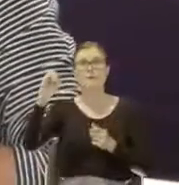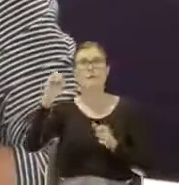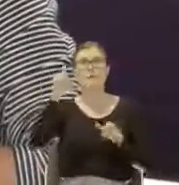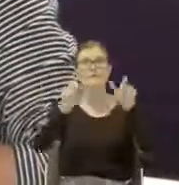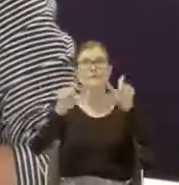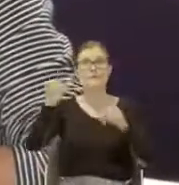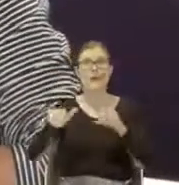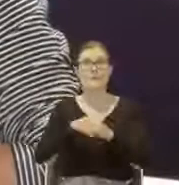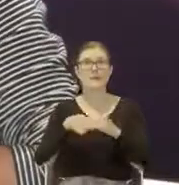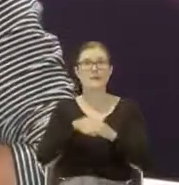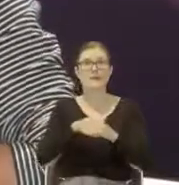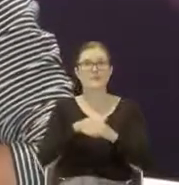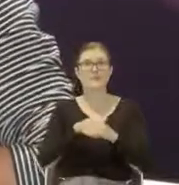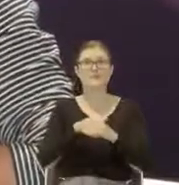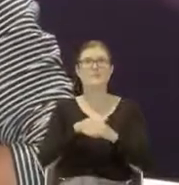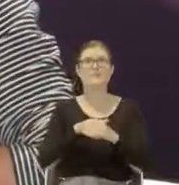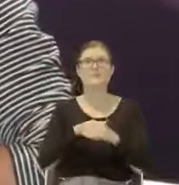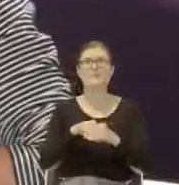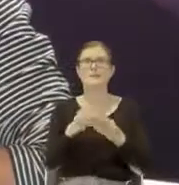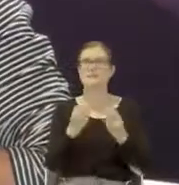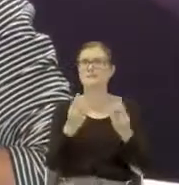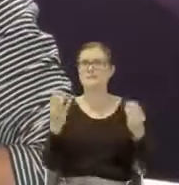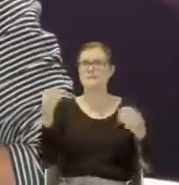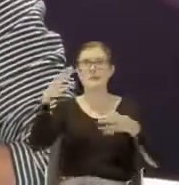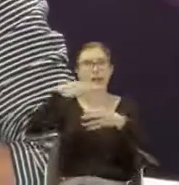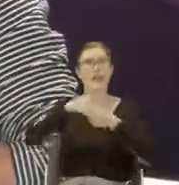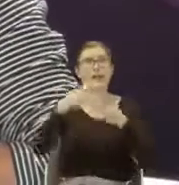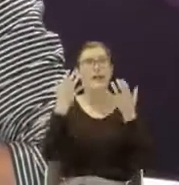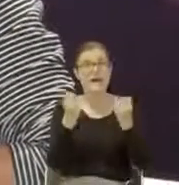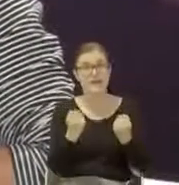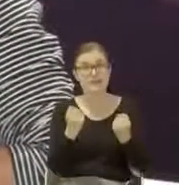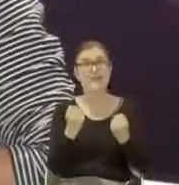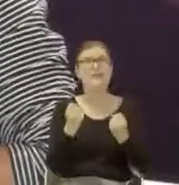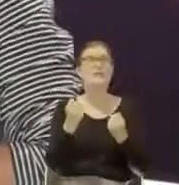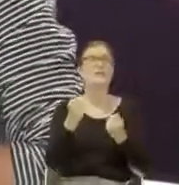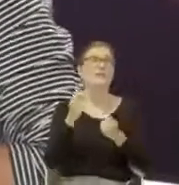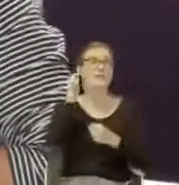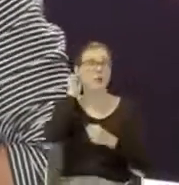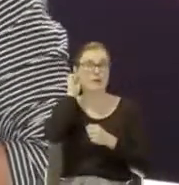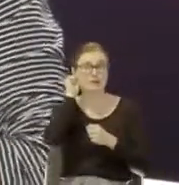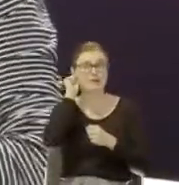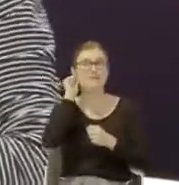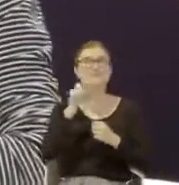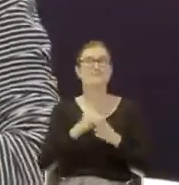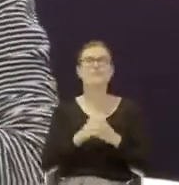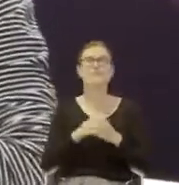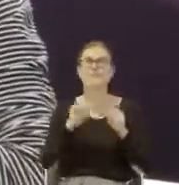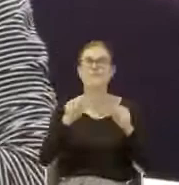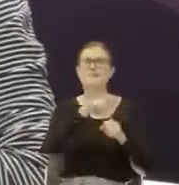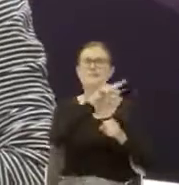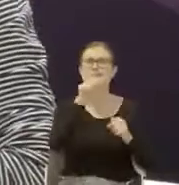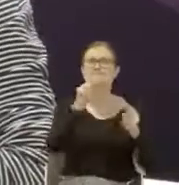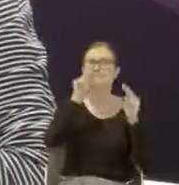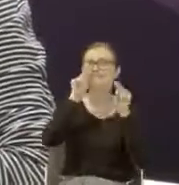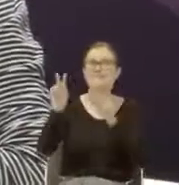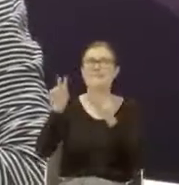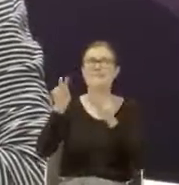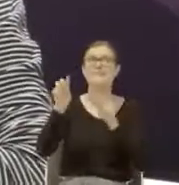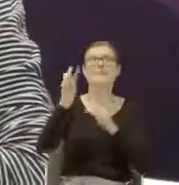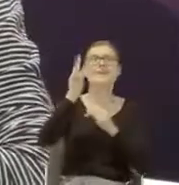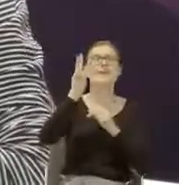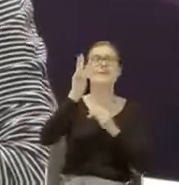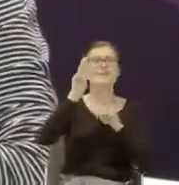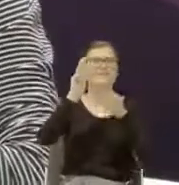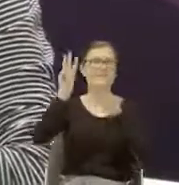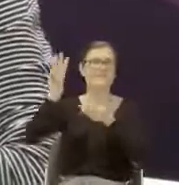in between. Go to our website and find out who the rest are because they're your voters. We are proud members of